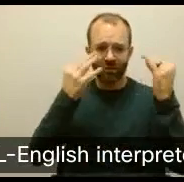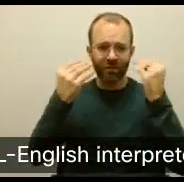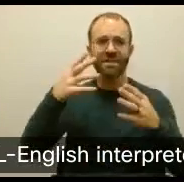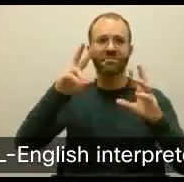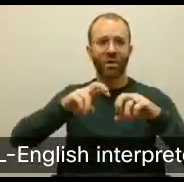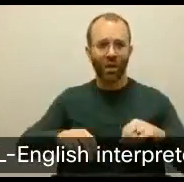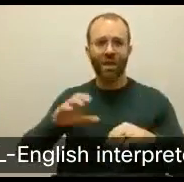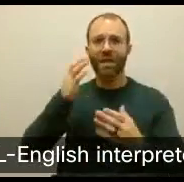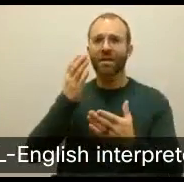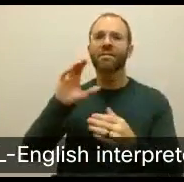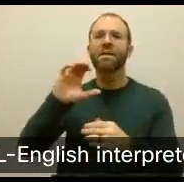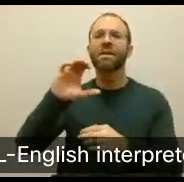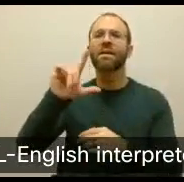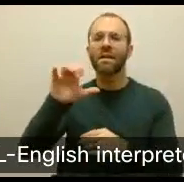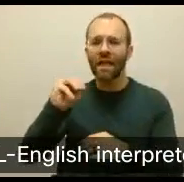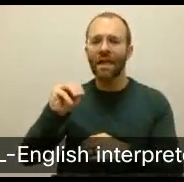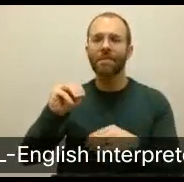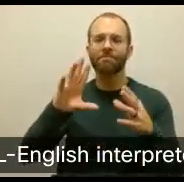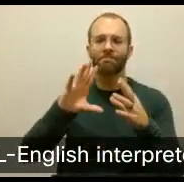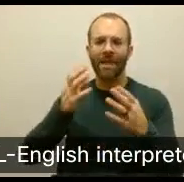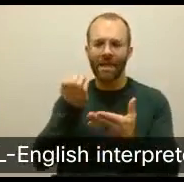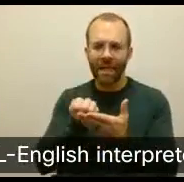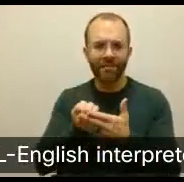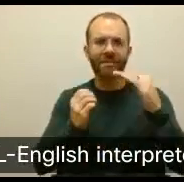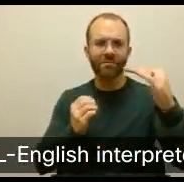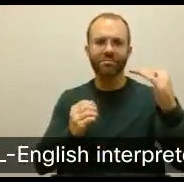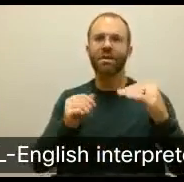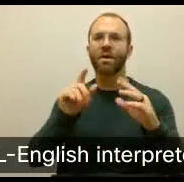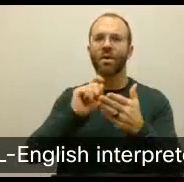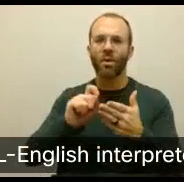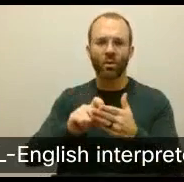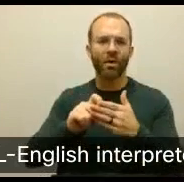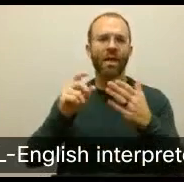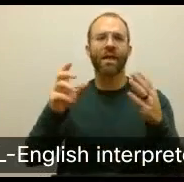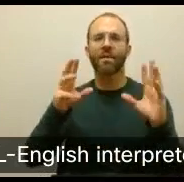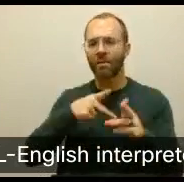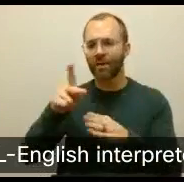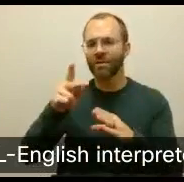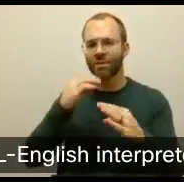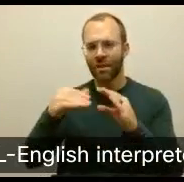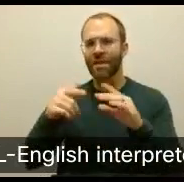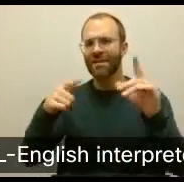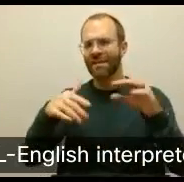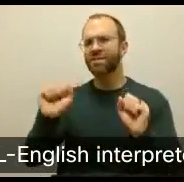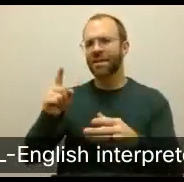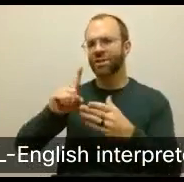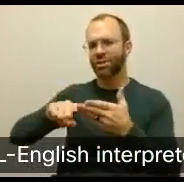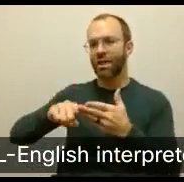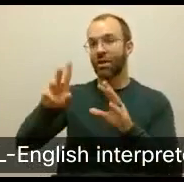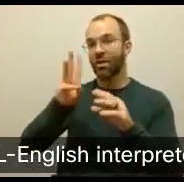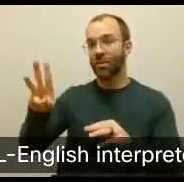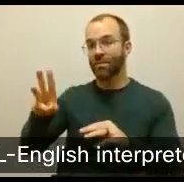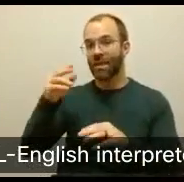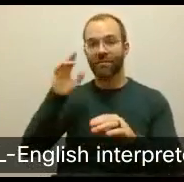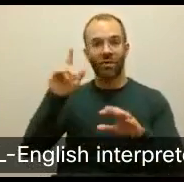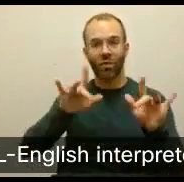evidence, and emails. You're welcome to come to our website and you can find recordings of all of those. Thank you, everyone, and have a good rest of your day.